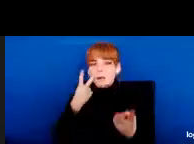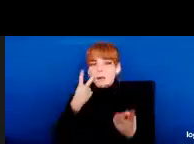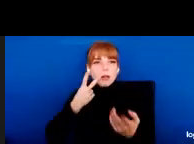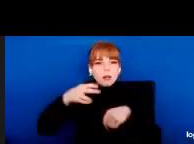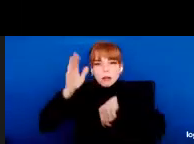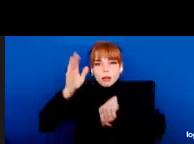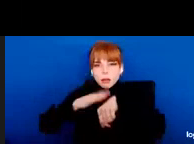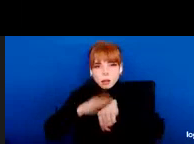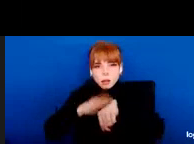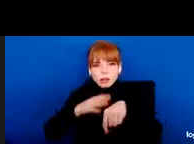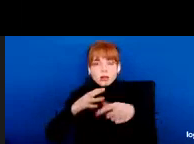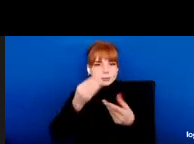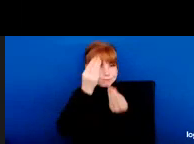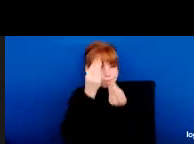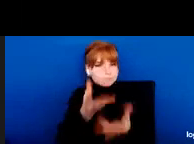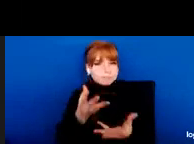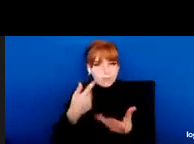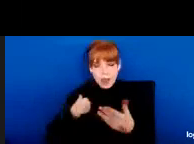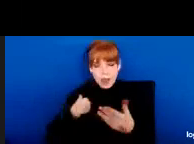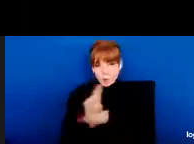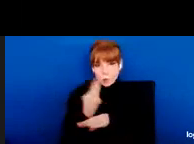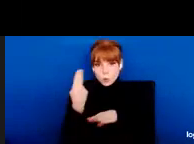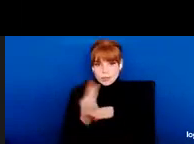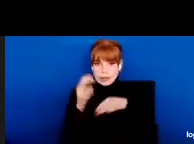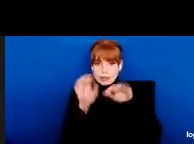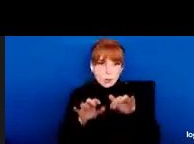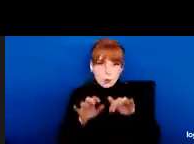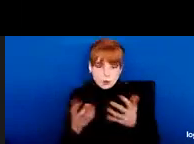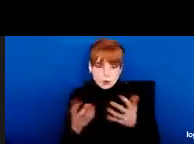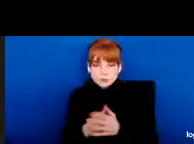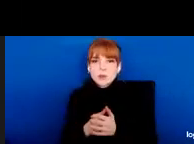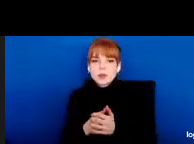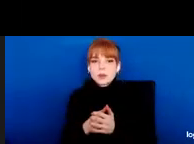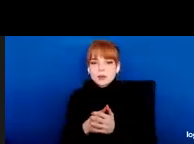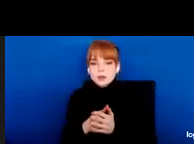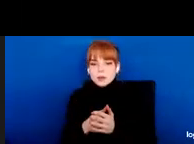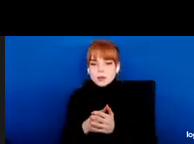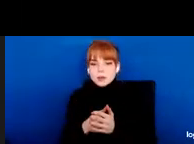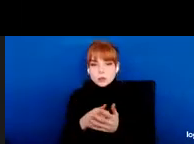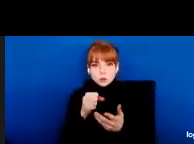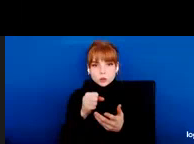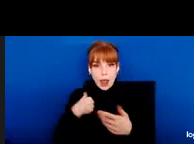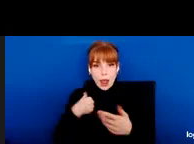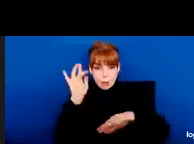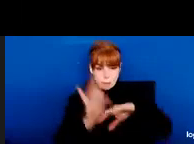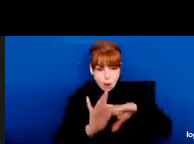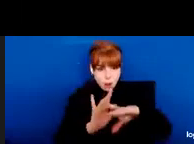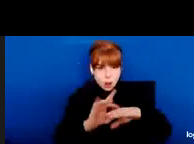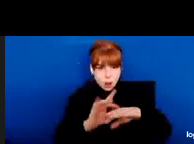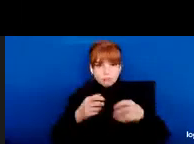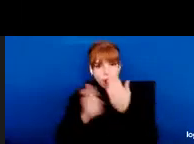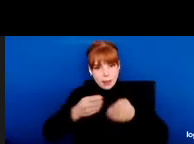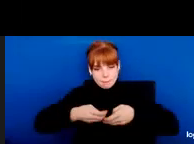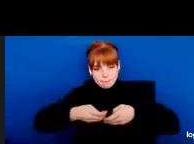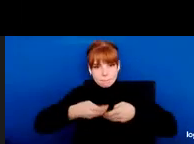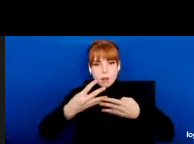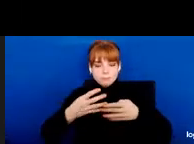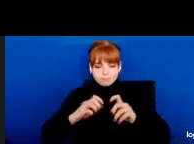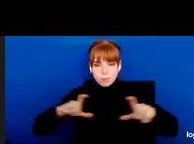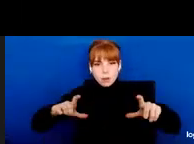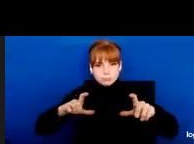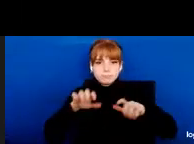the keyboard, right? I hit the tab key and this thing has focus, meaning I can now interact with it. WCAG version 2.0 says